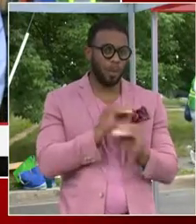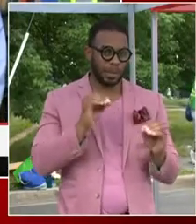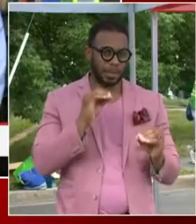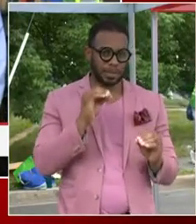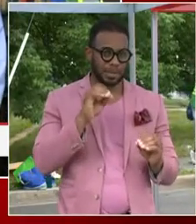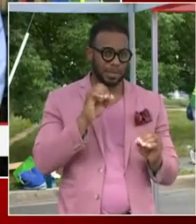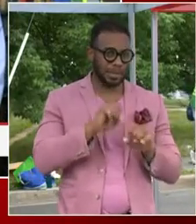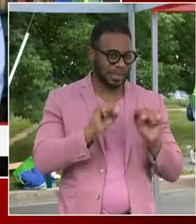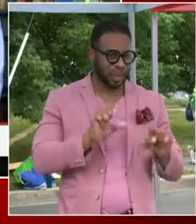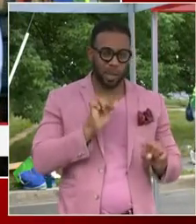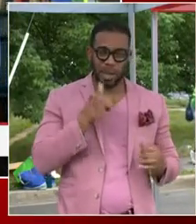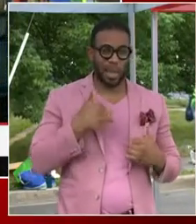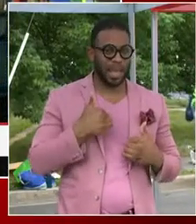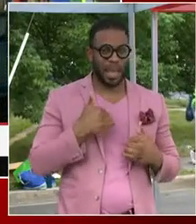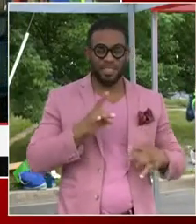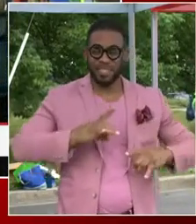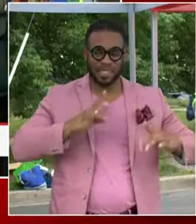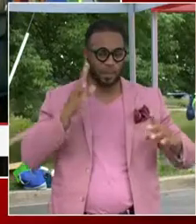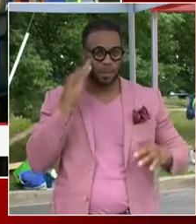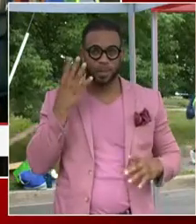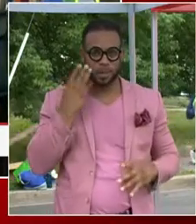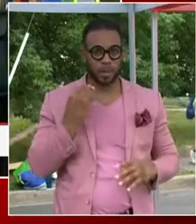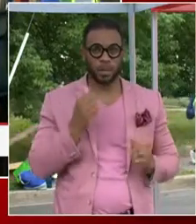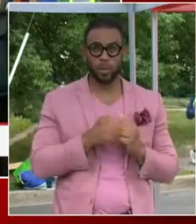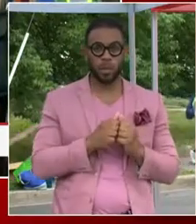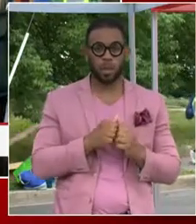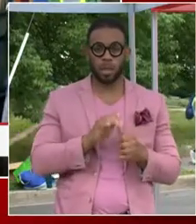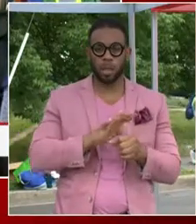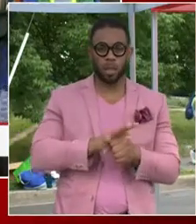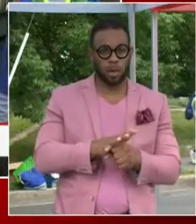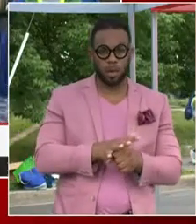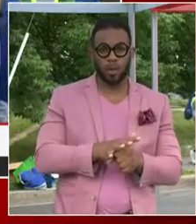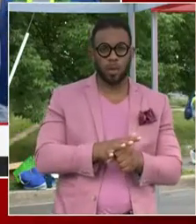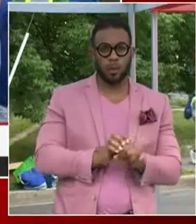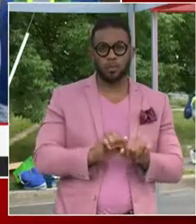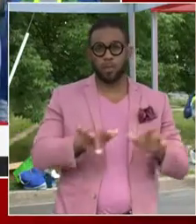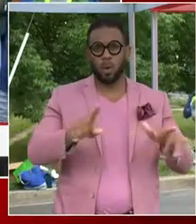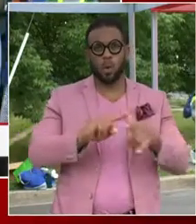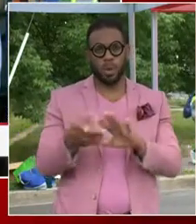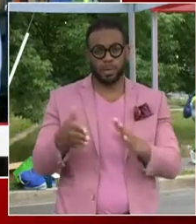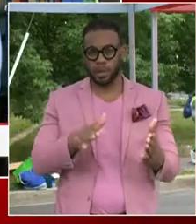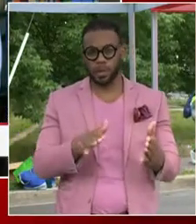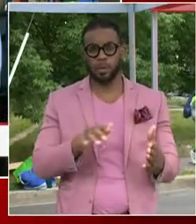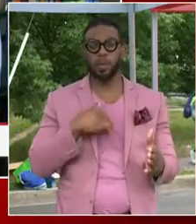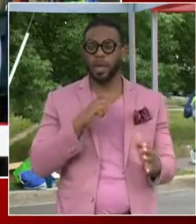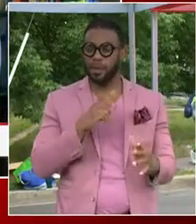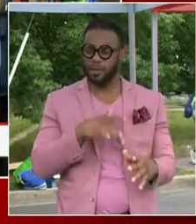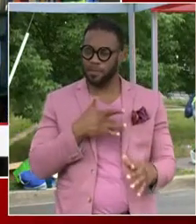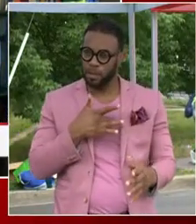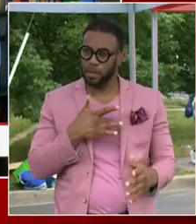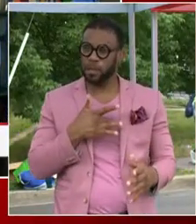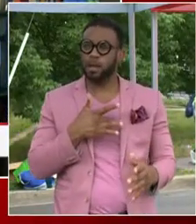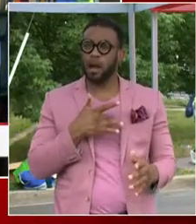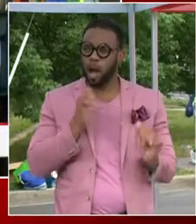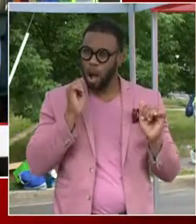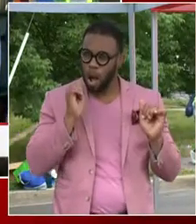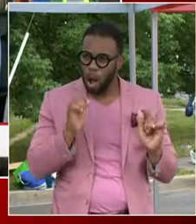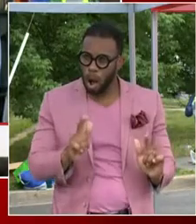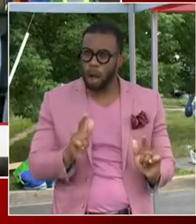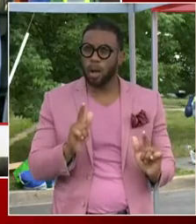not have a terrible experience with COVID outbreaks or deaths. So we have to feel like all of